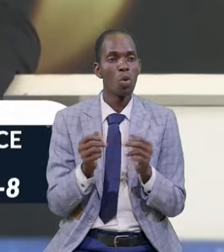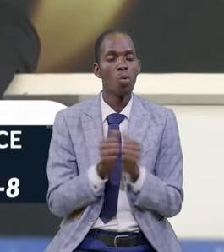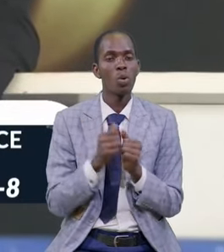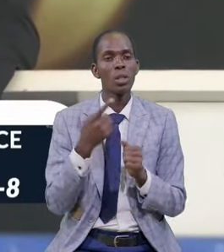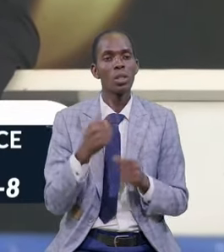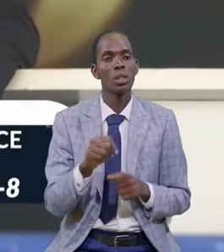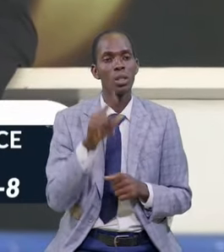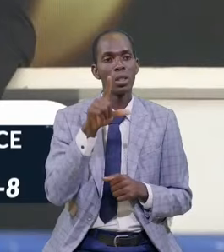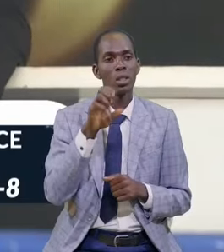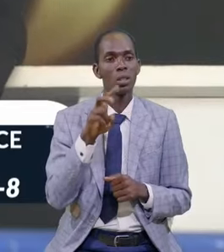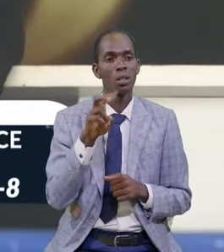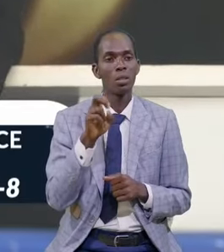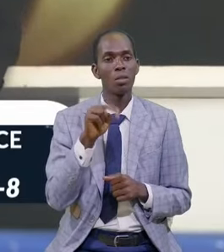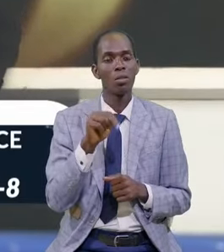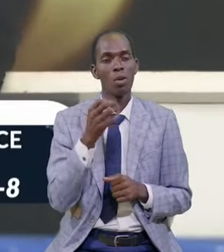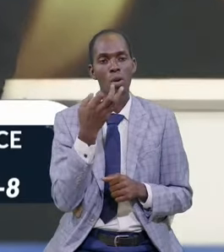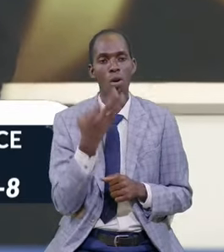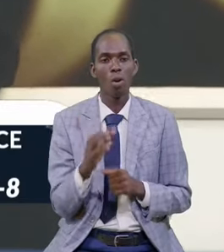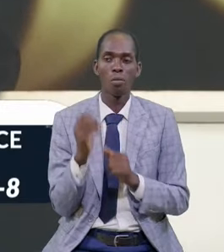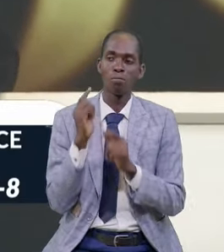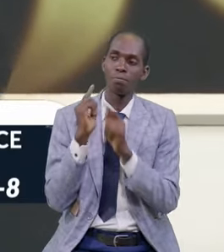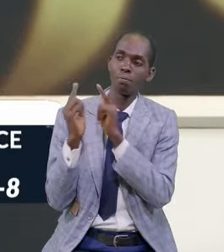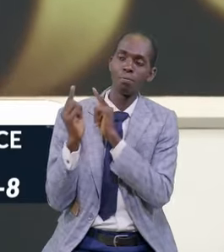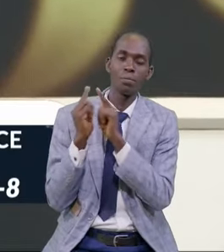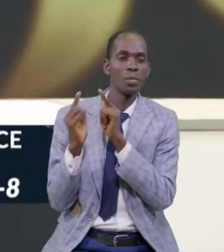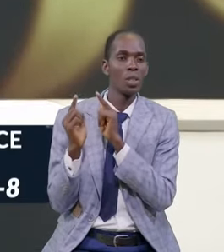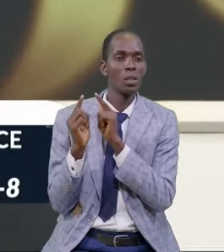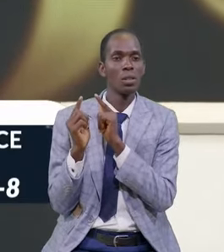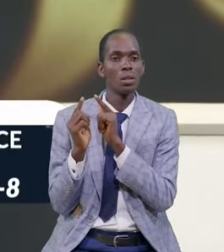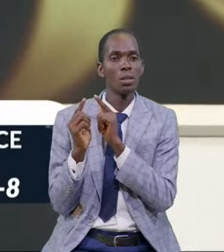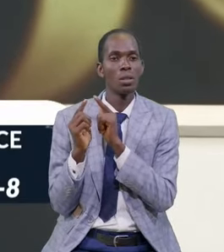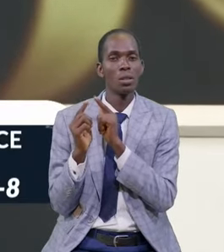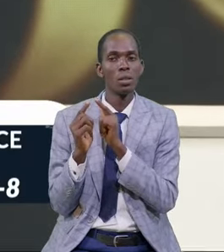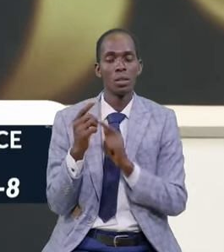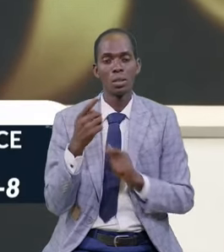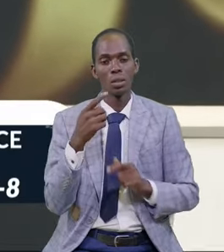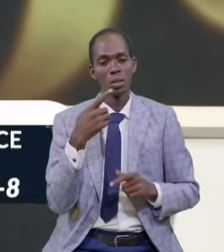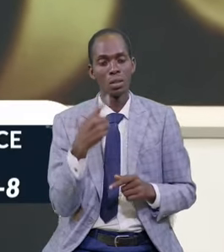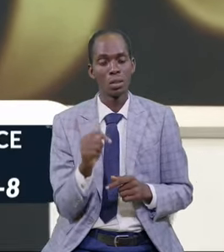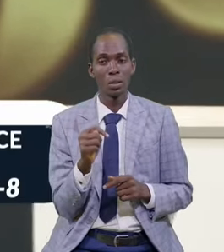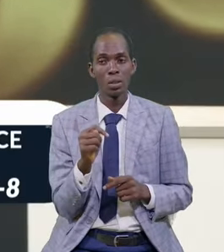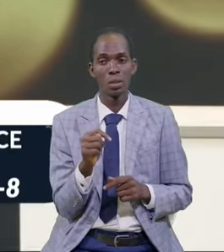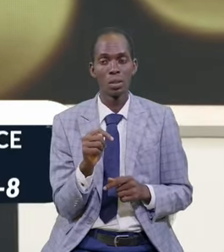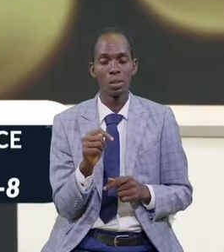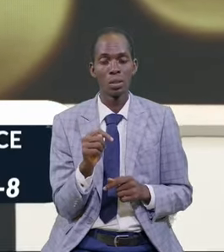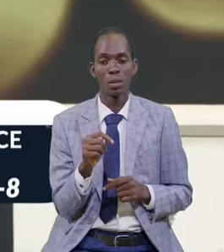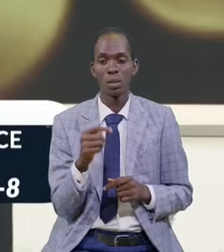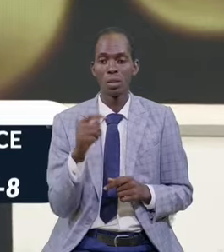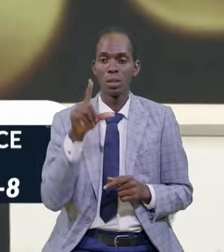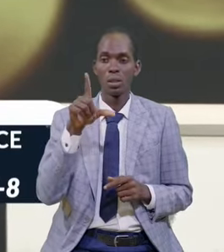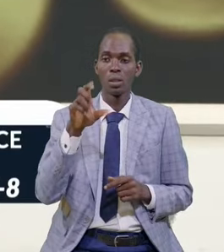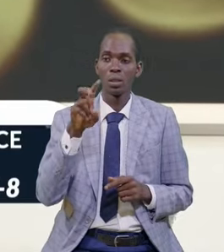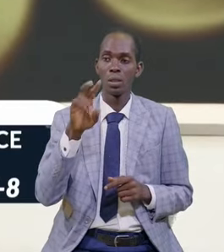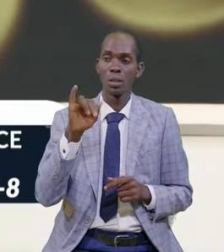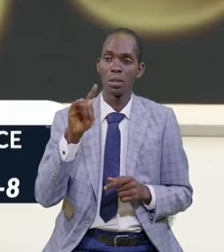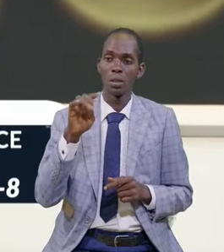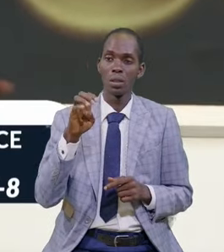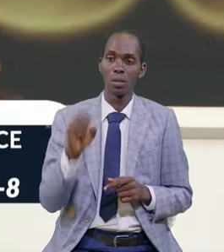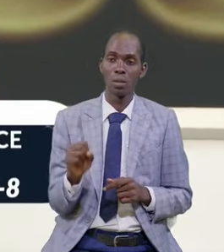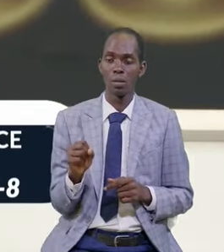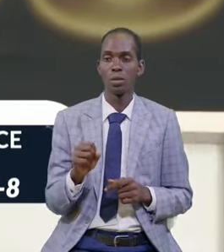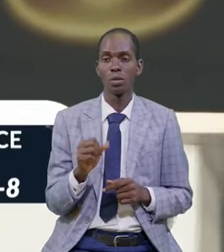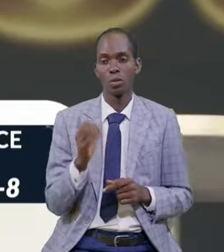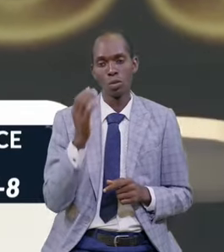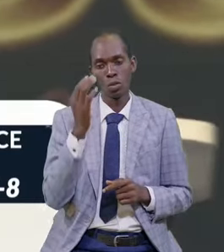of mes believers who have known Christ they not hold